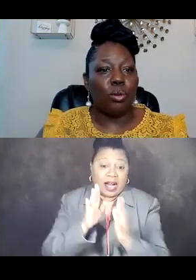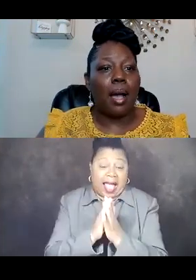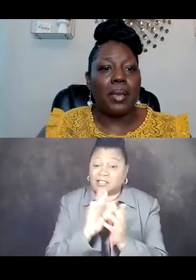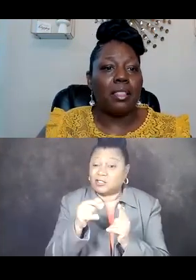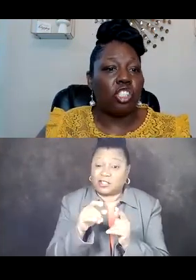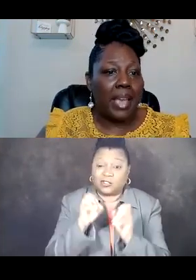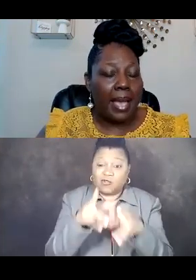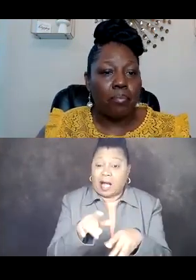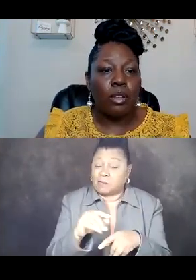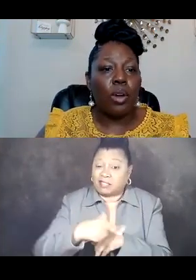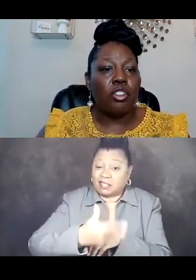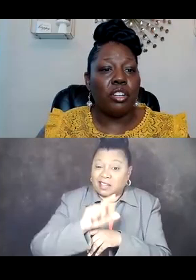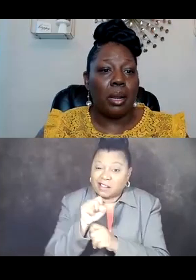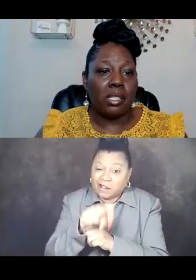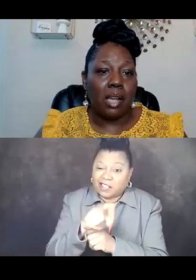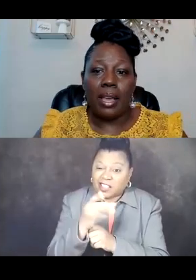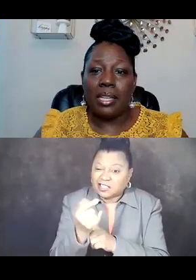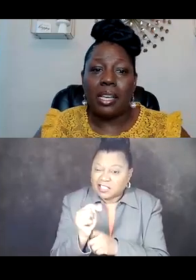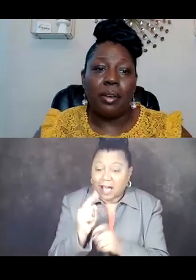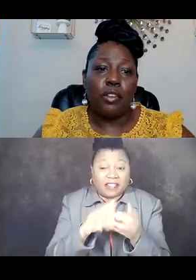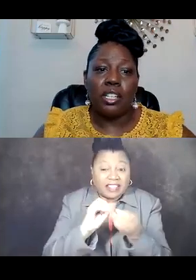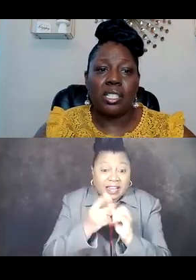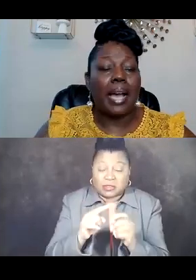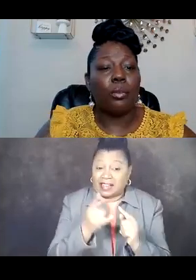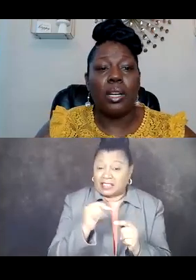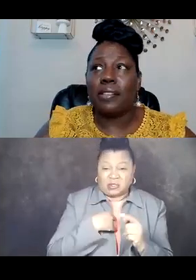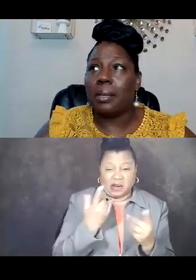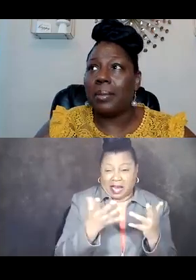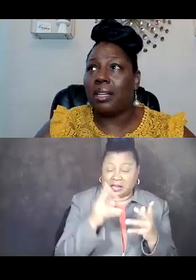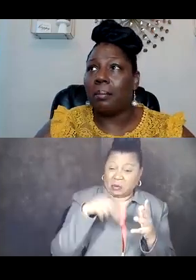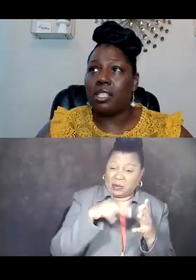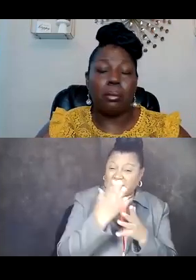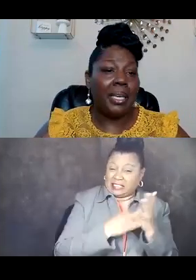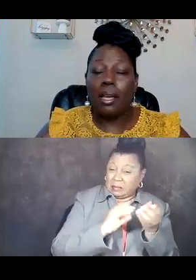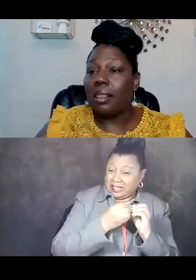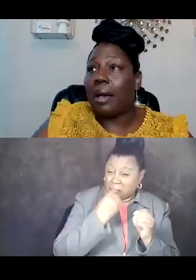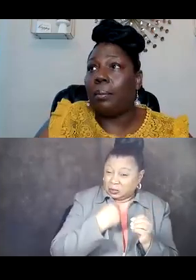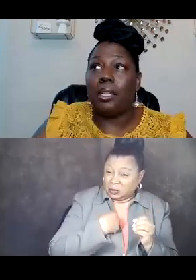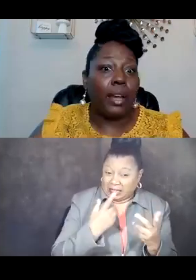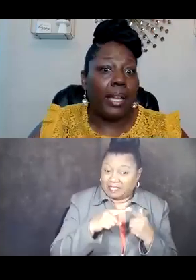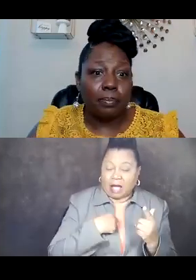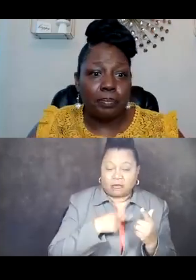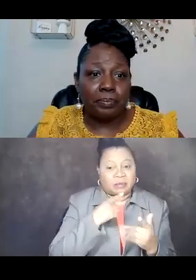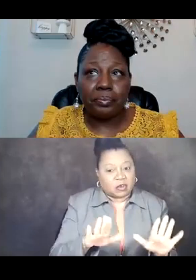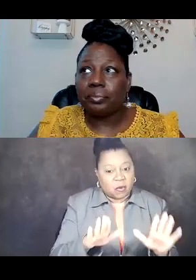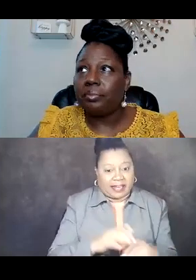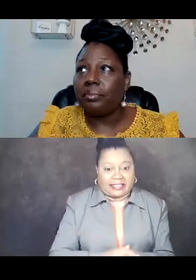just drop in the chat what your numbers are. And Sarah, if you could just kind of read off some of the numbers to me, that would be